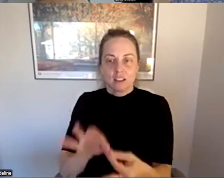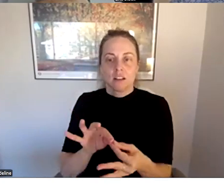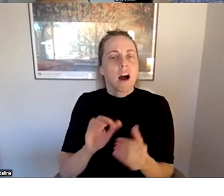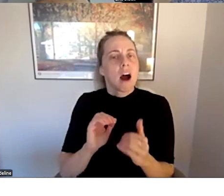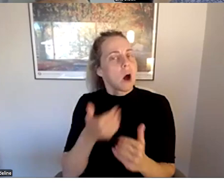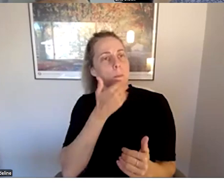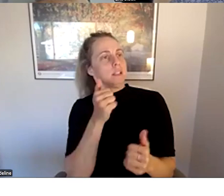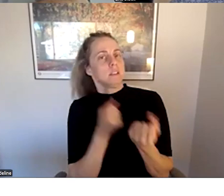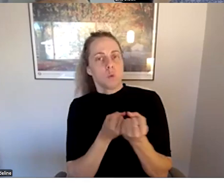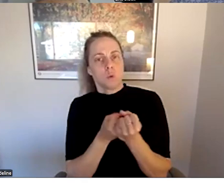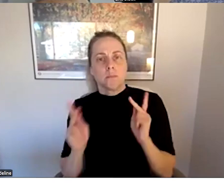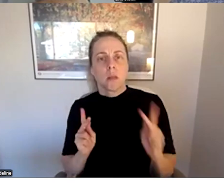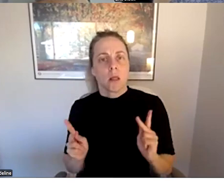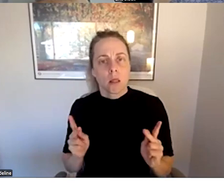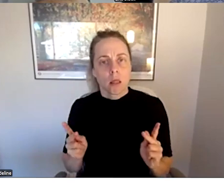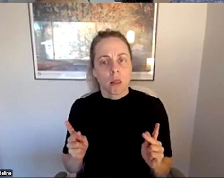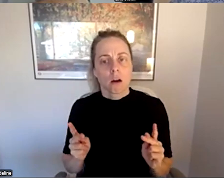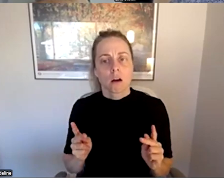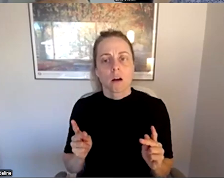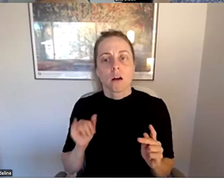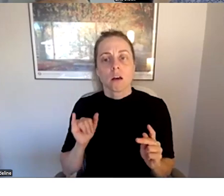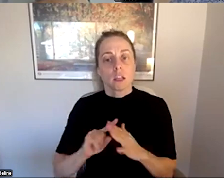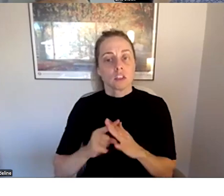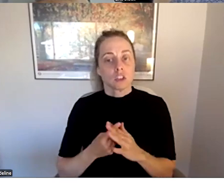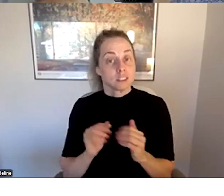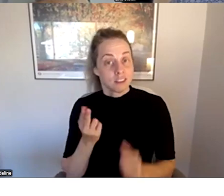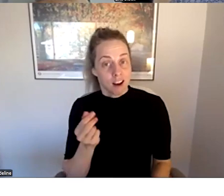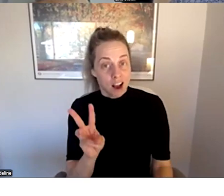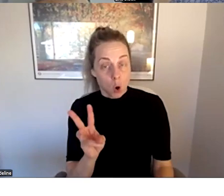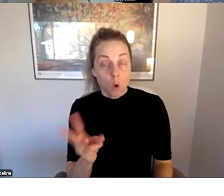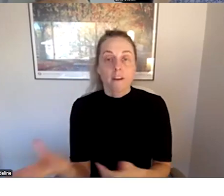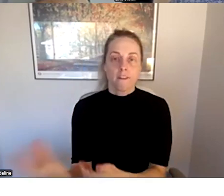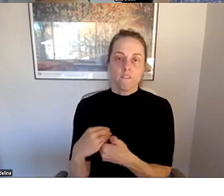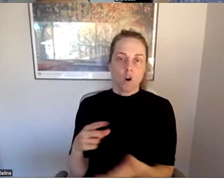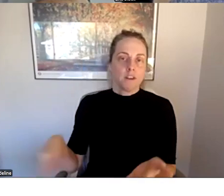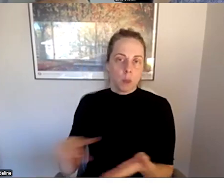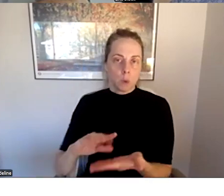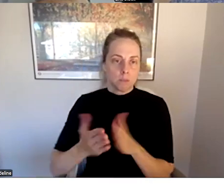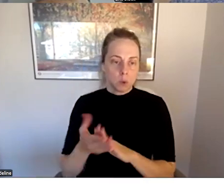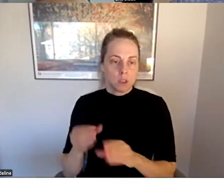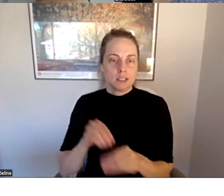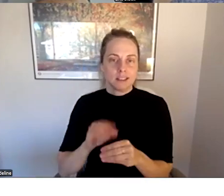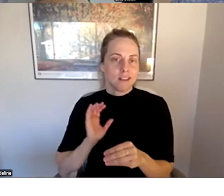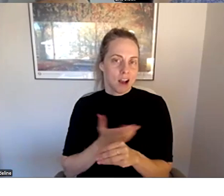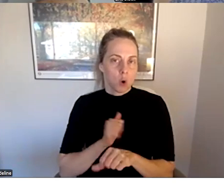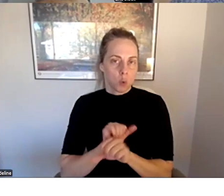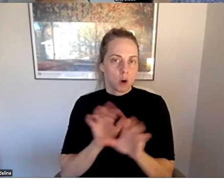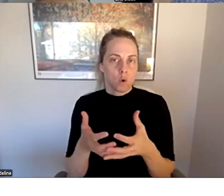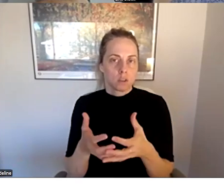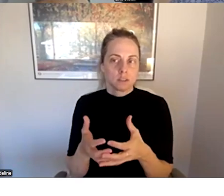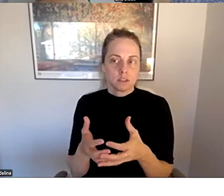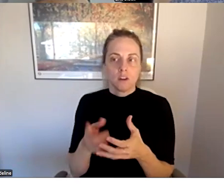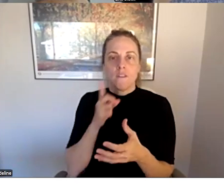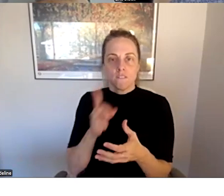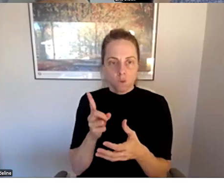support individuals. And that all starts by involving communities within our workforce to be part of the solution.